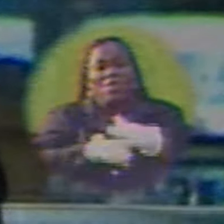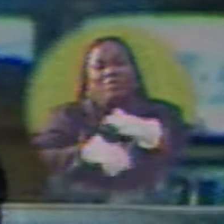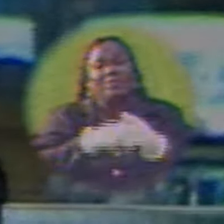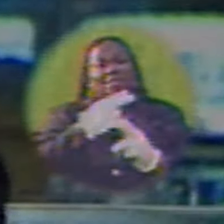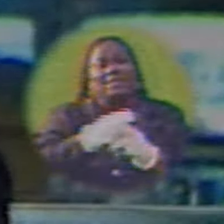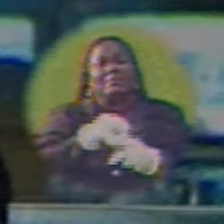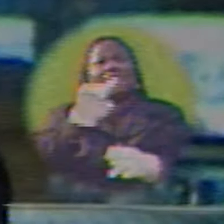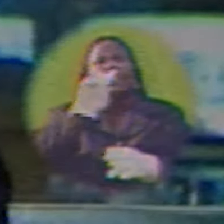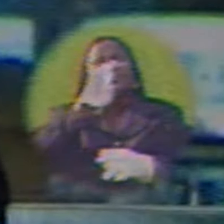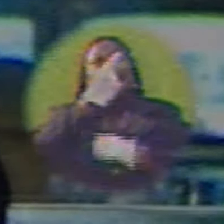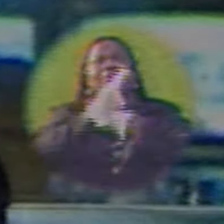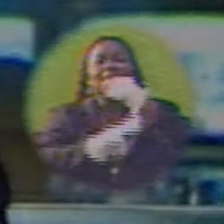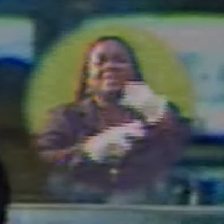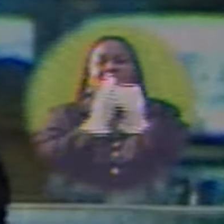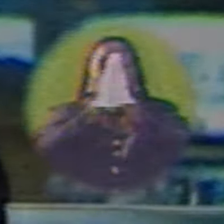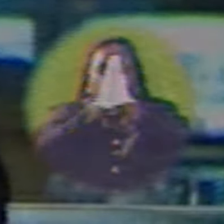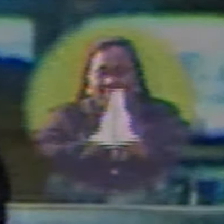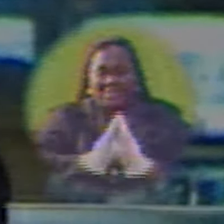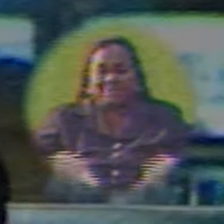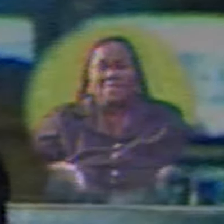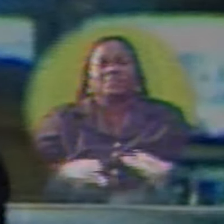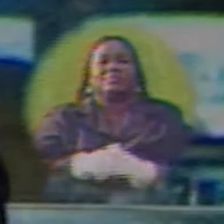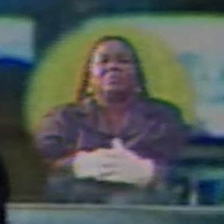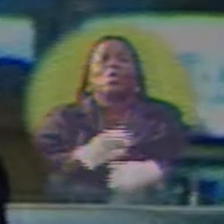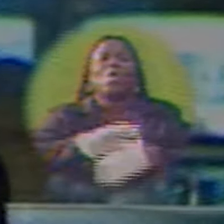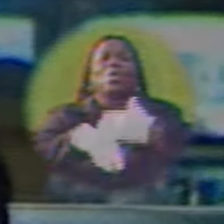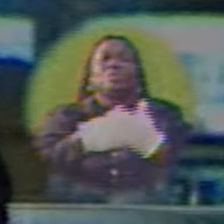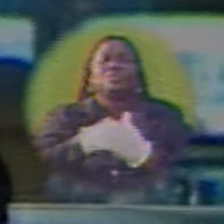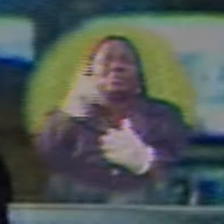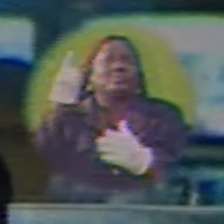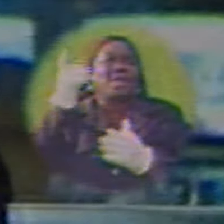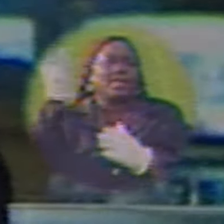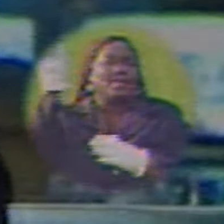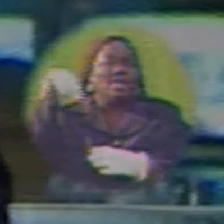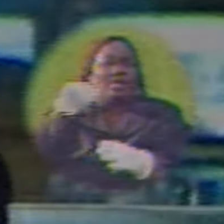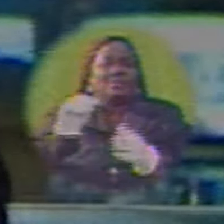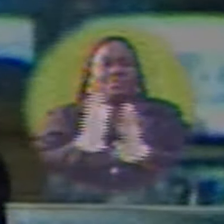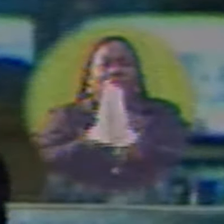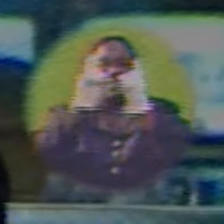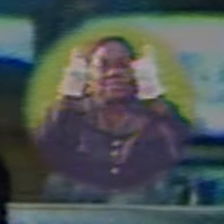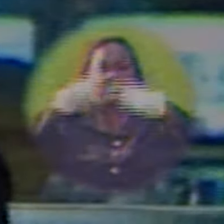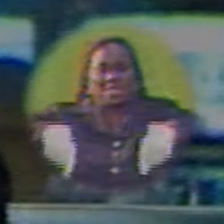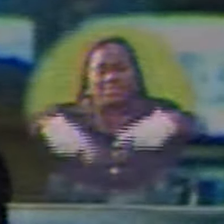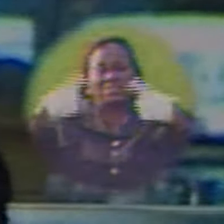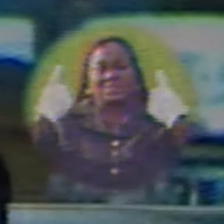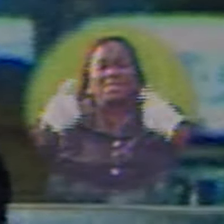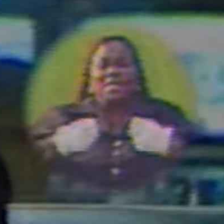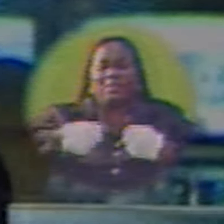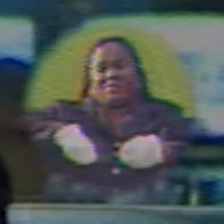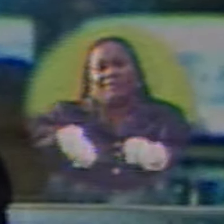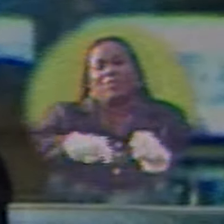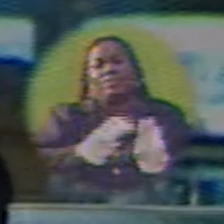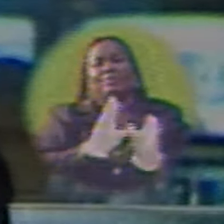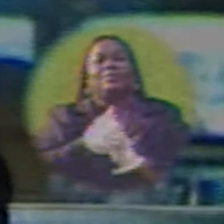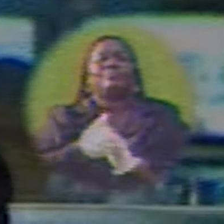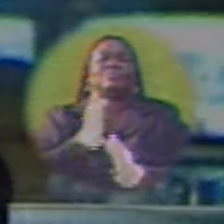of blessings, the service allowed key stakeholders to reflect on the successes, challenges, and way forward for the